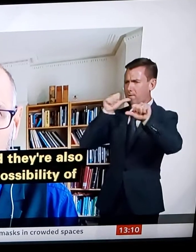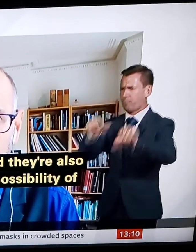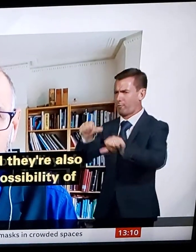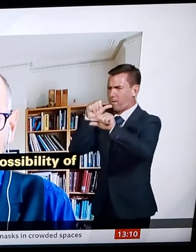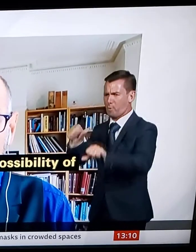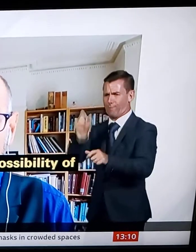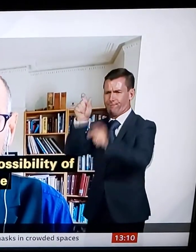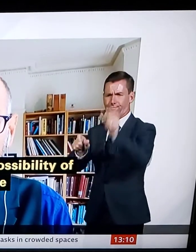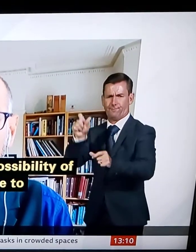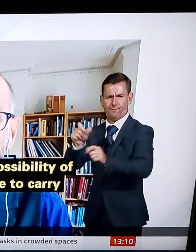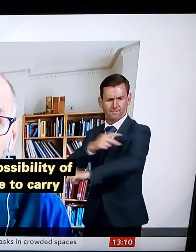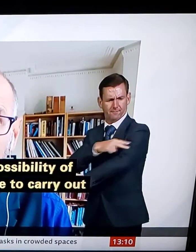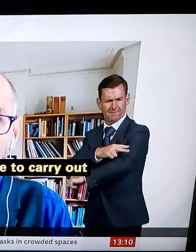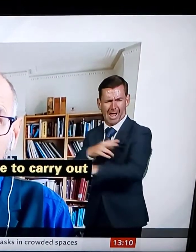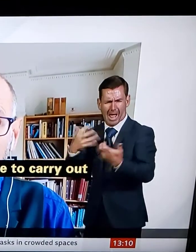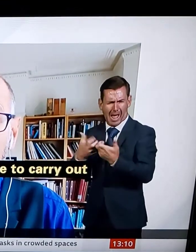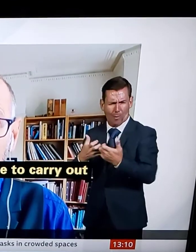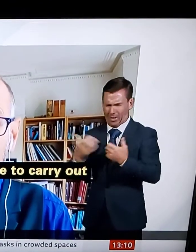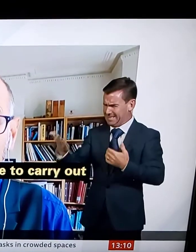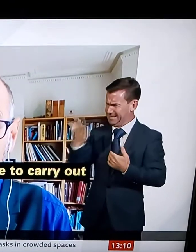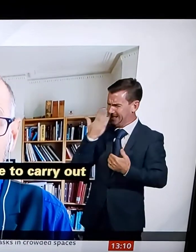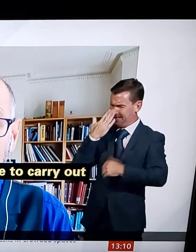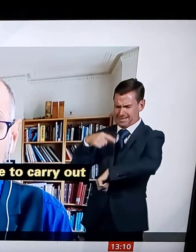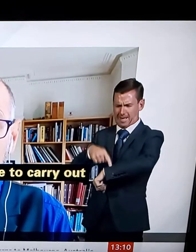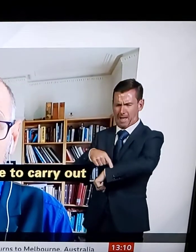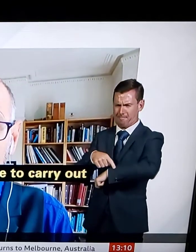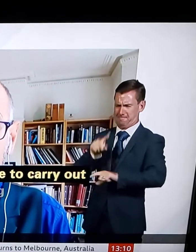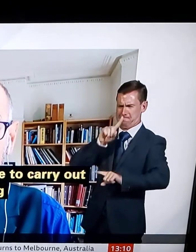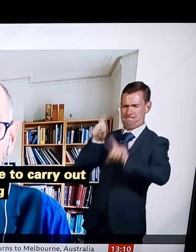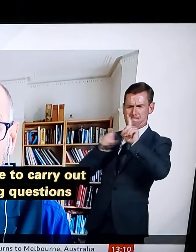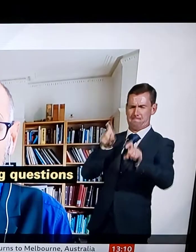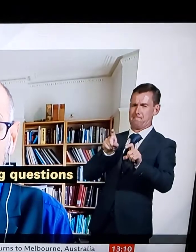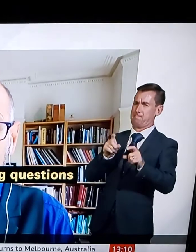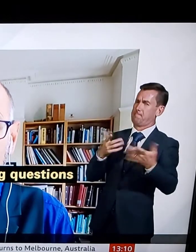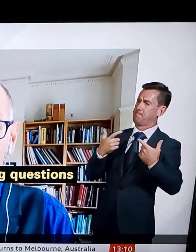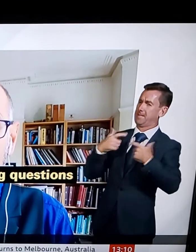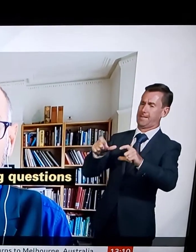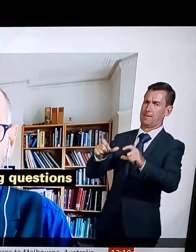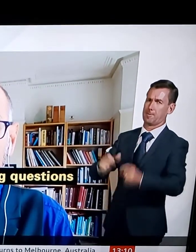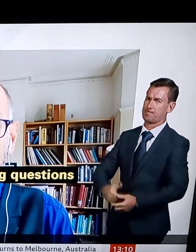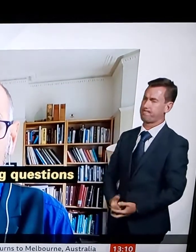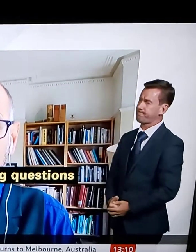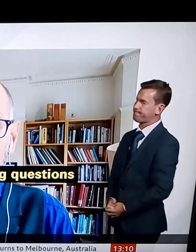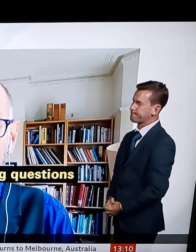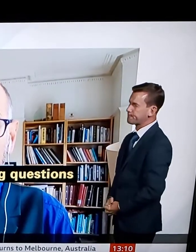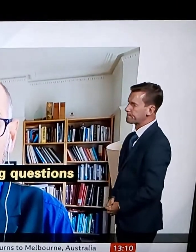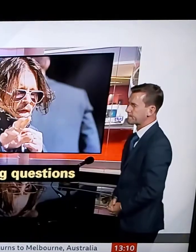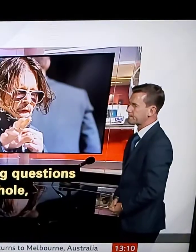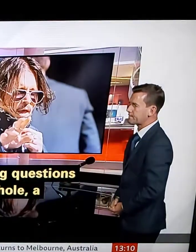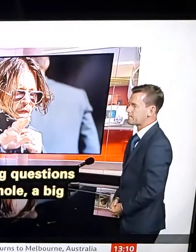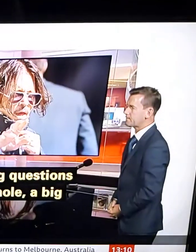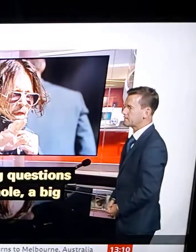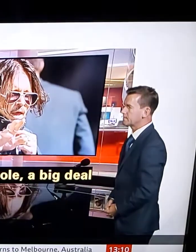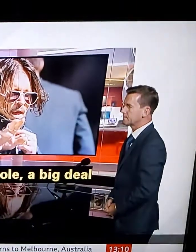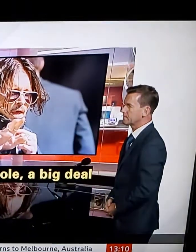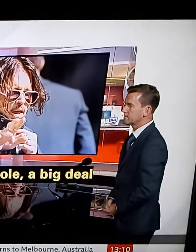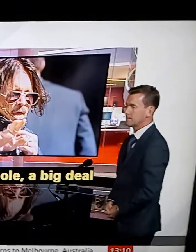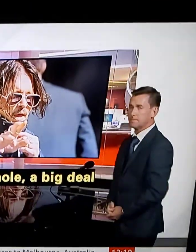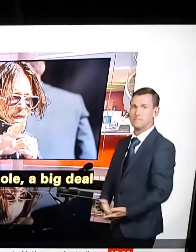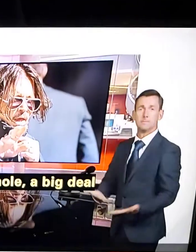Johnny Depp said, as he heard him, that he denied striking her, saying, I wanted to avoid another confrontation. Whenever it